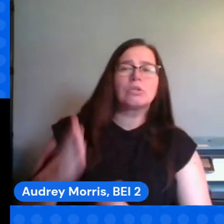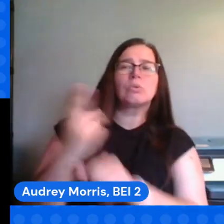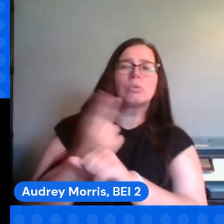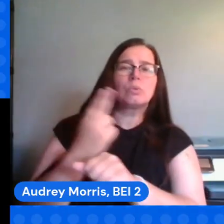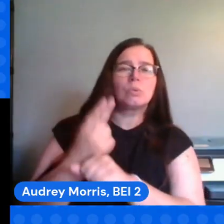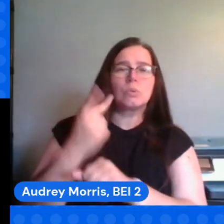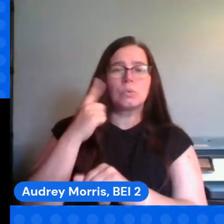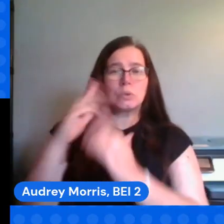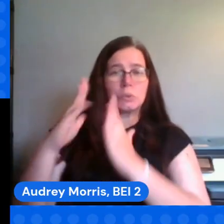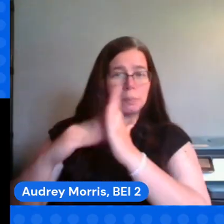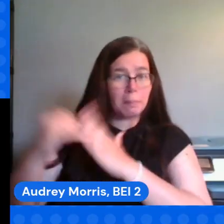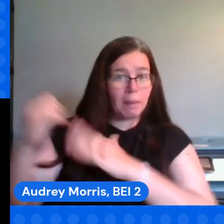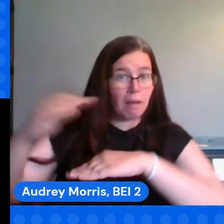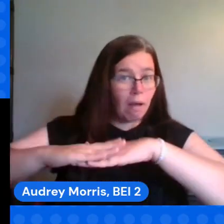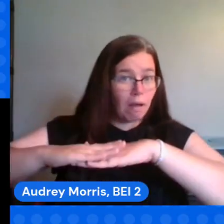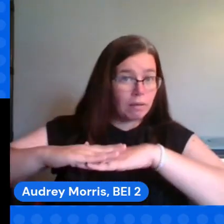on?